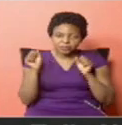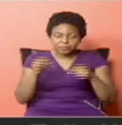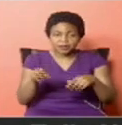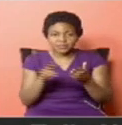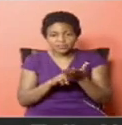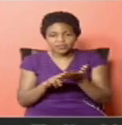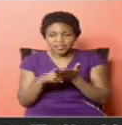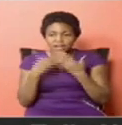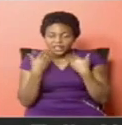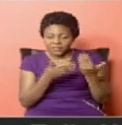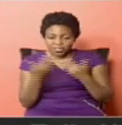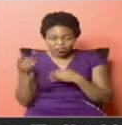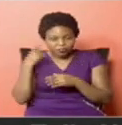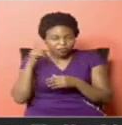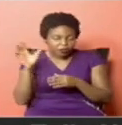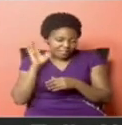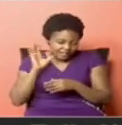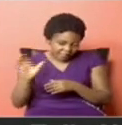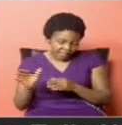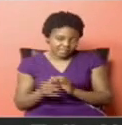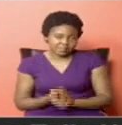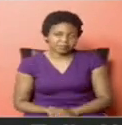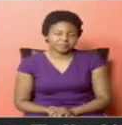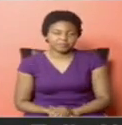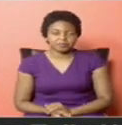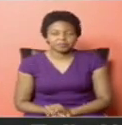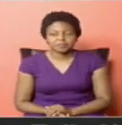you all for your very kind attention.